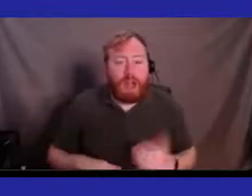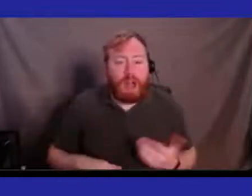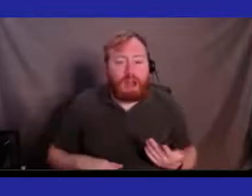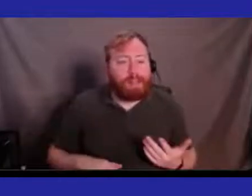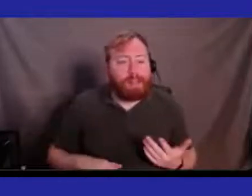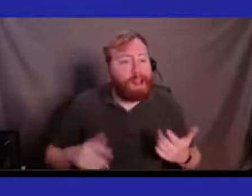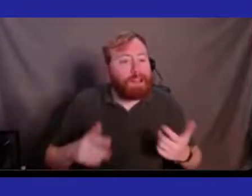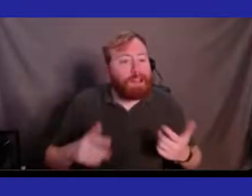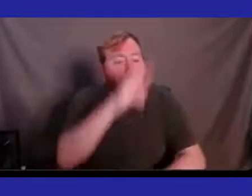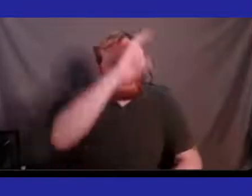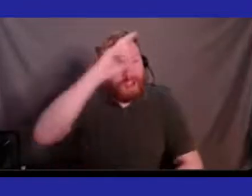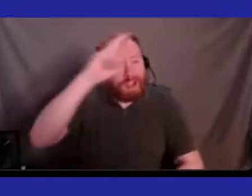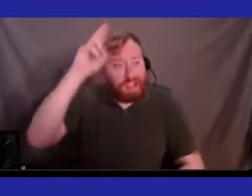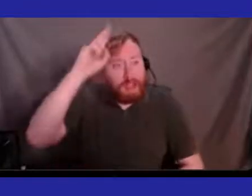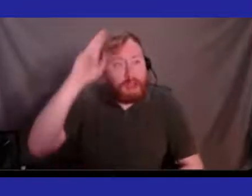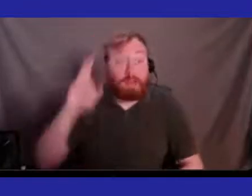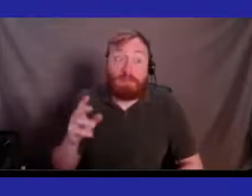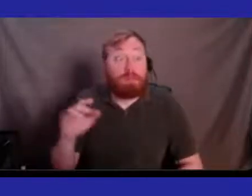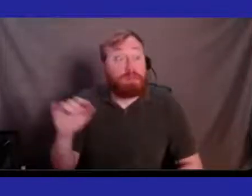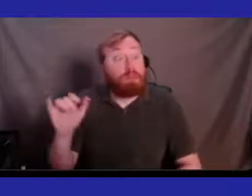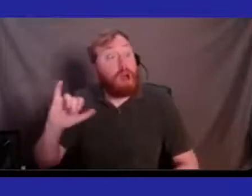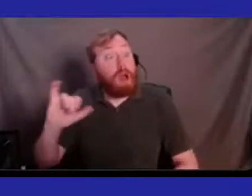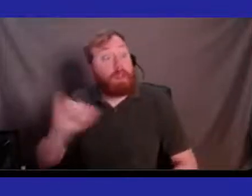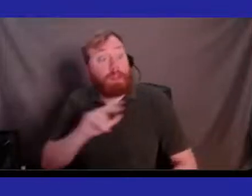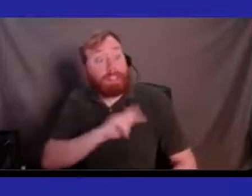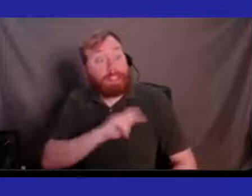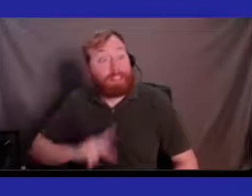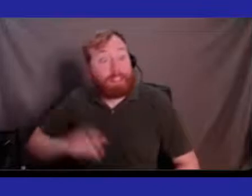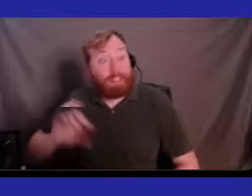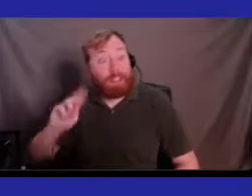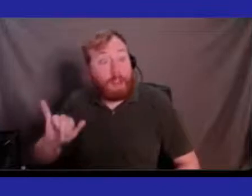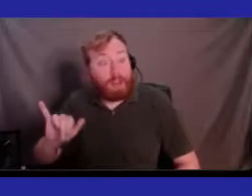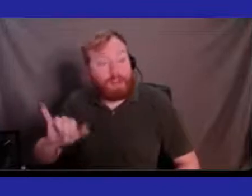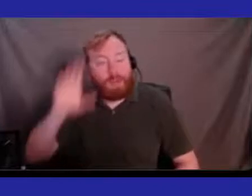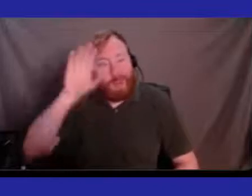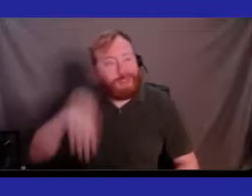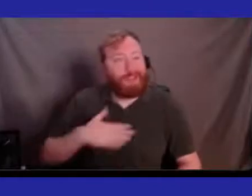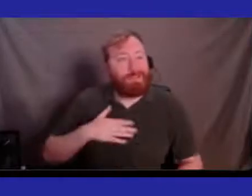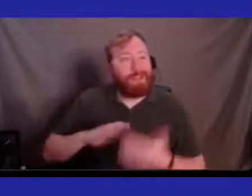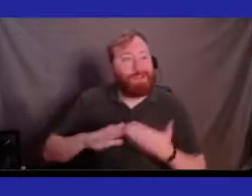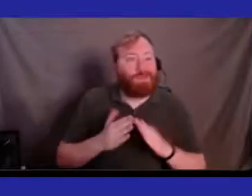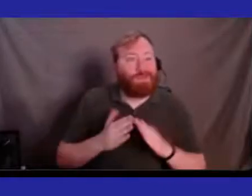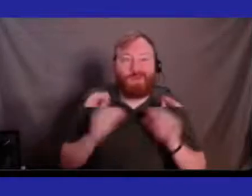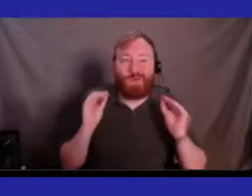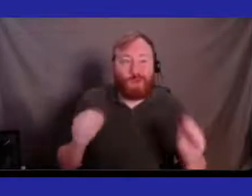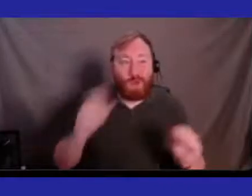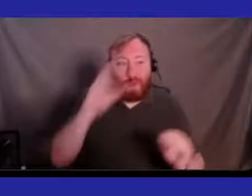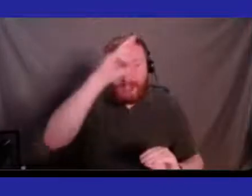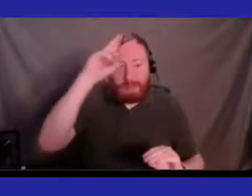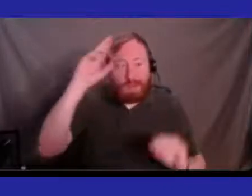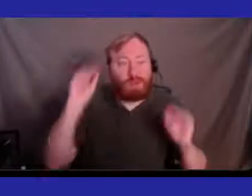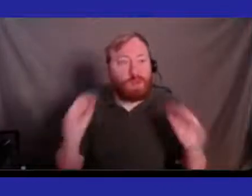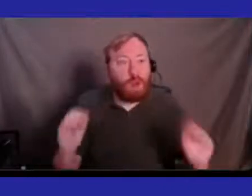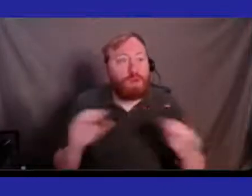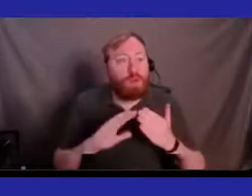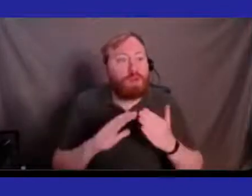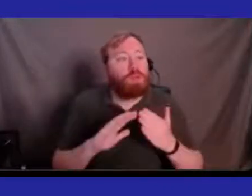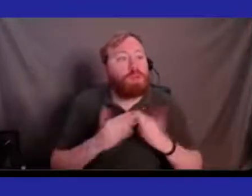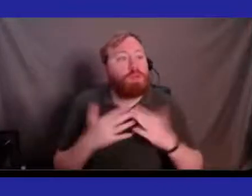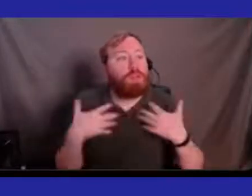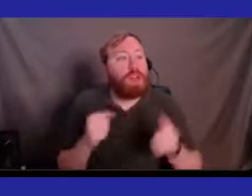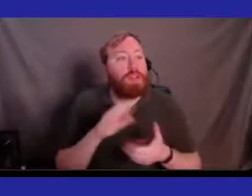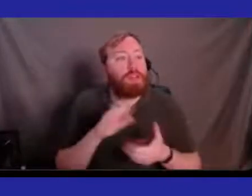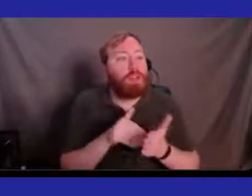we know for my community in the 46th district, we don't have any hospital, any community health center. So most